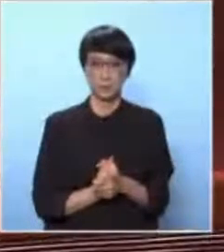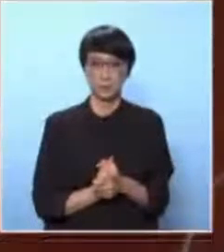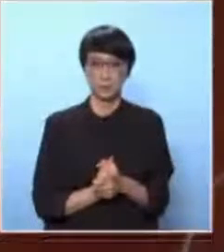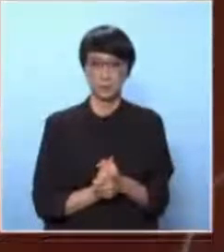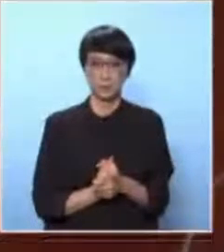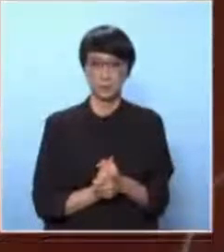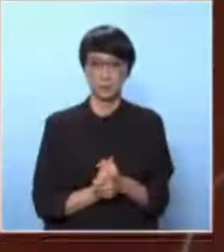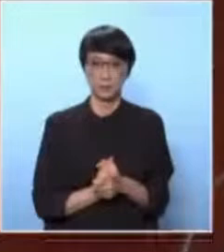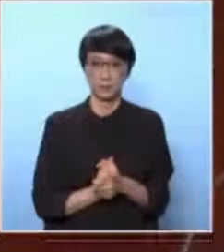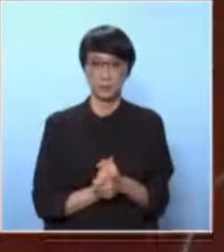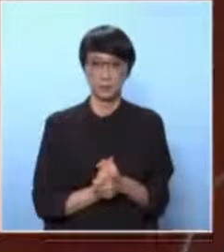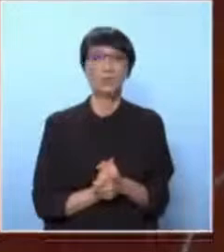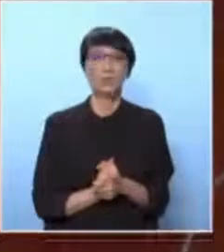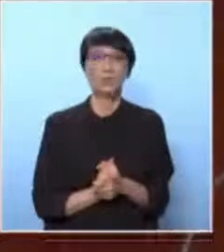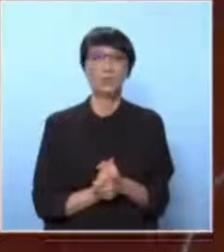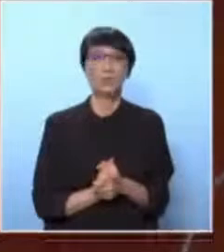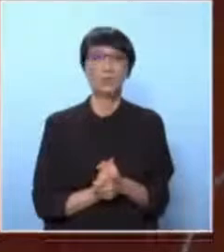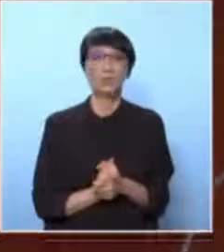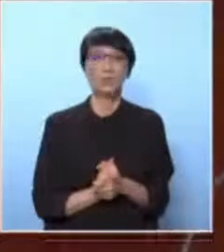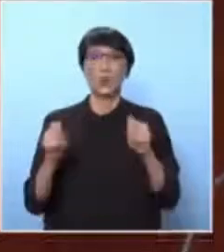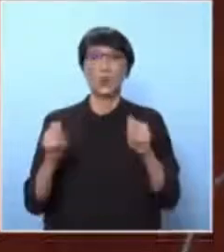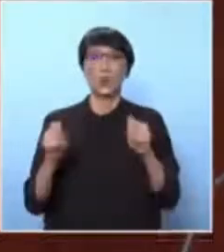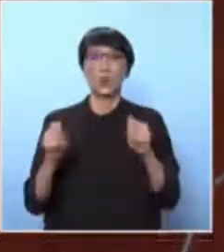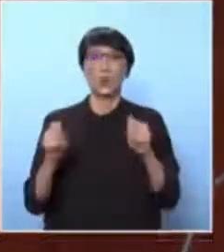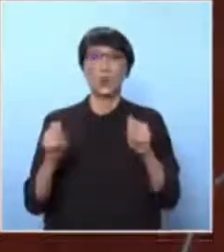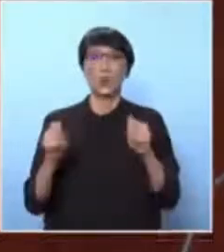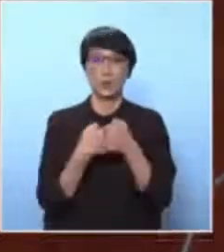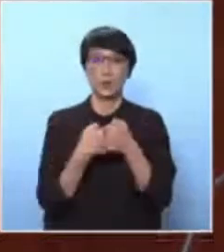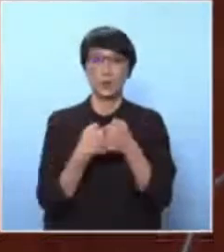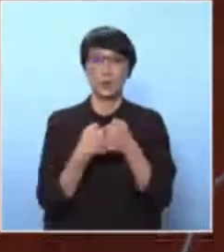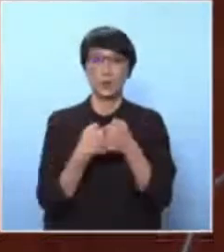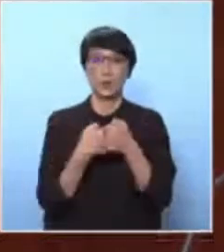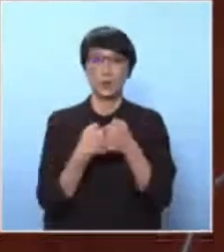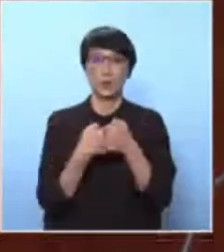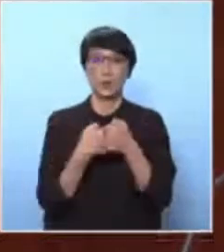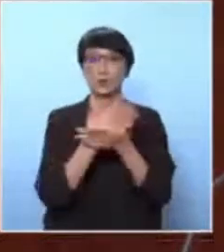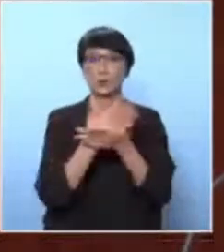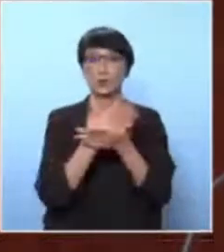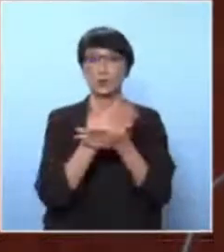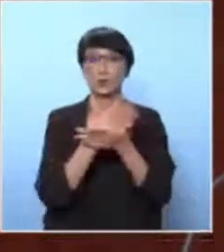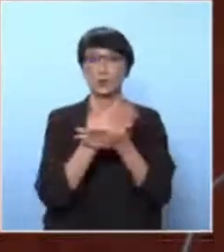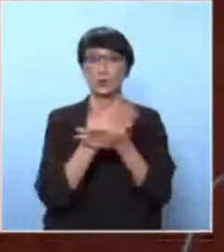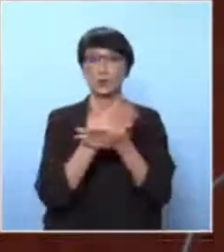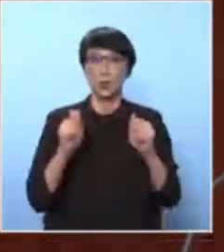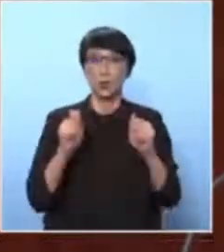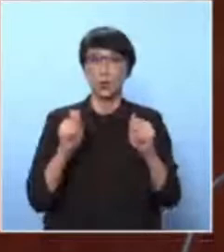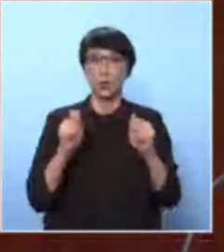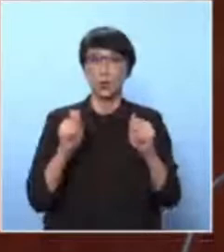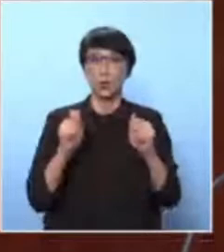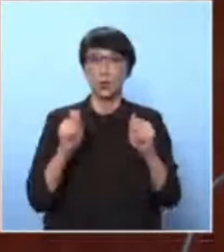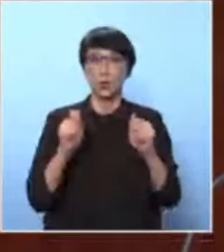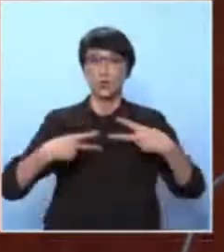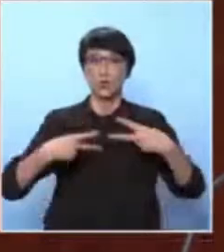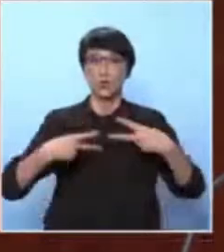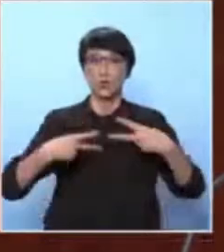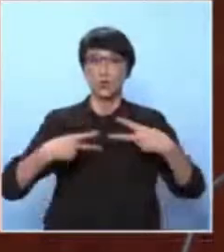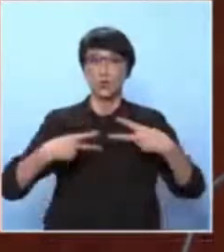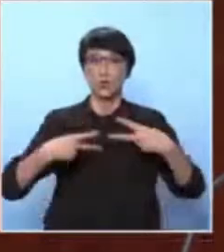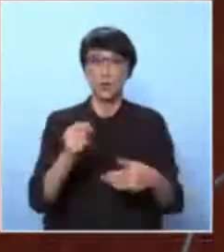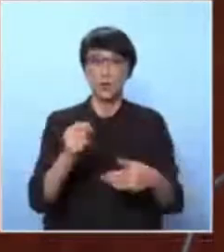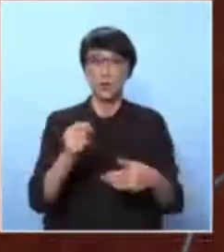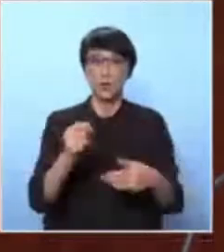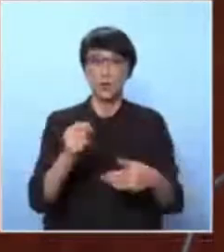Strengthen the competitiveness of the stock market. A vibrant stock market is vital for upholding Hong Kong's status